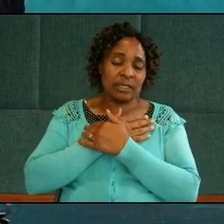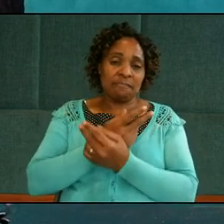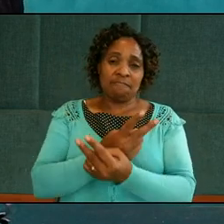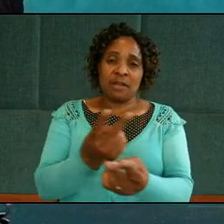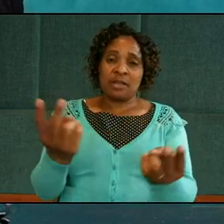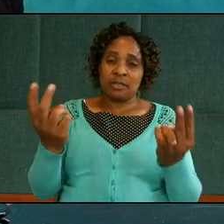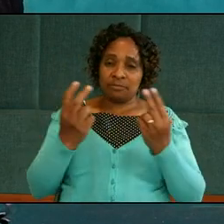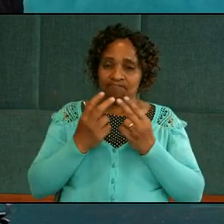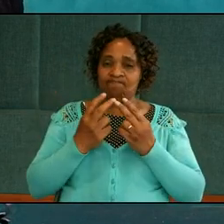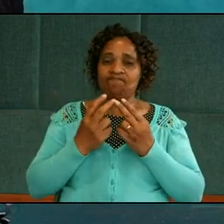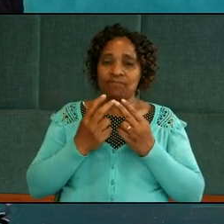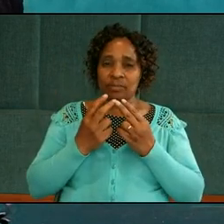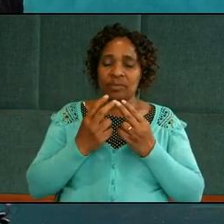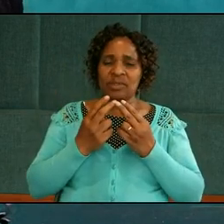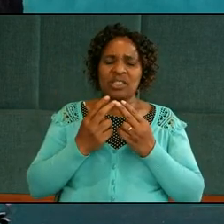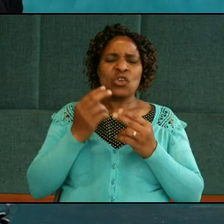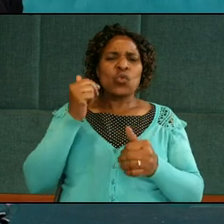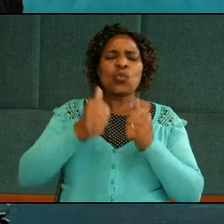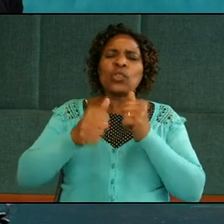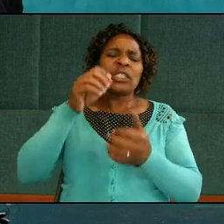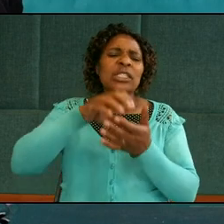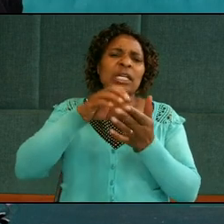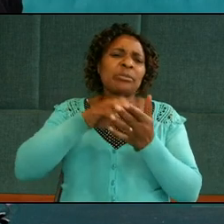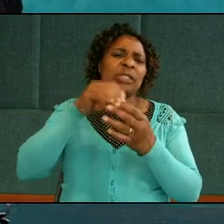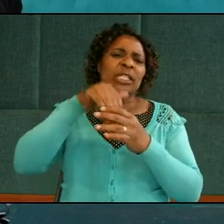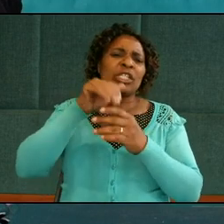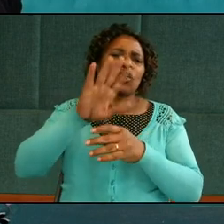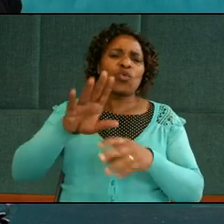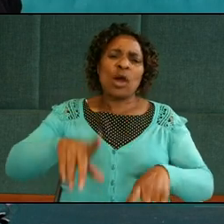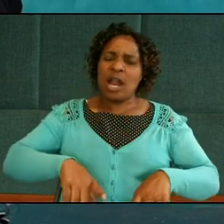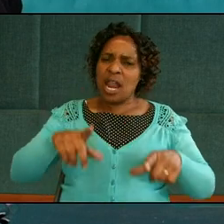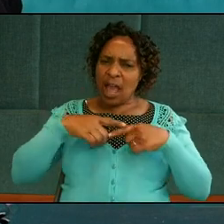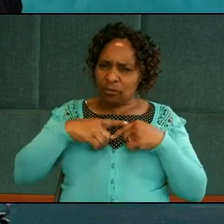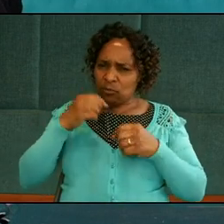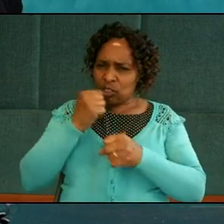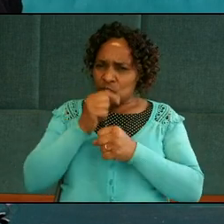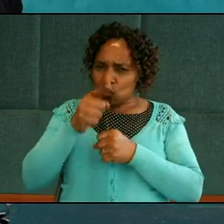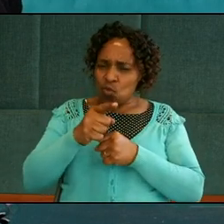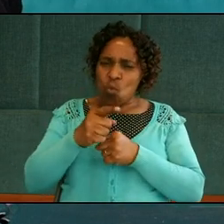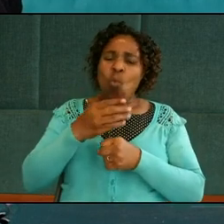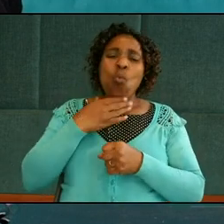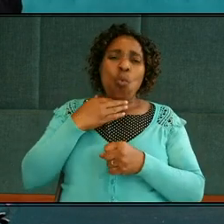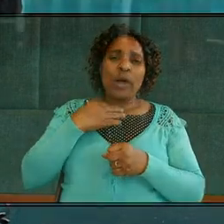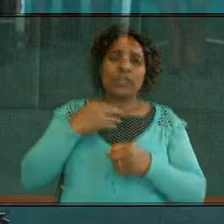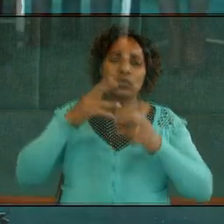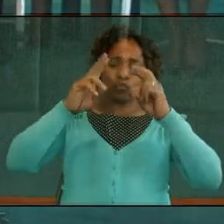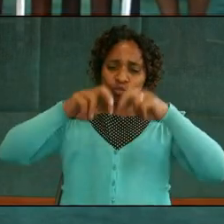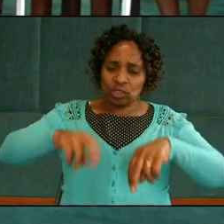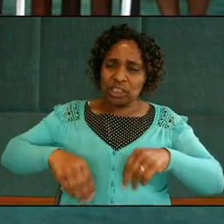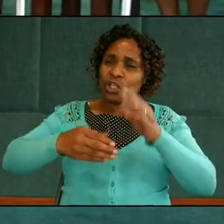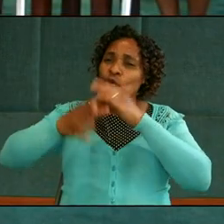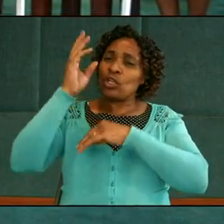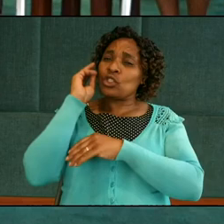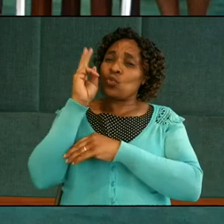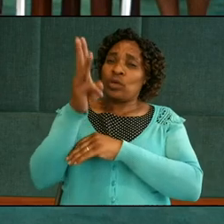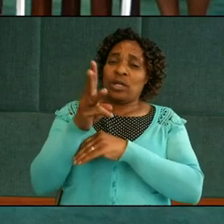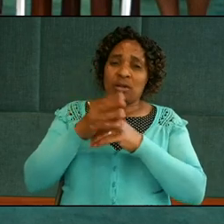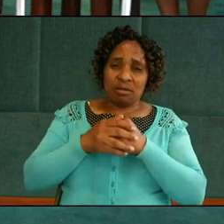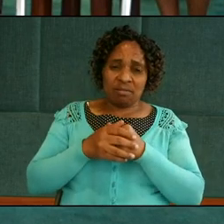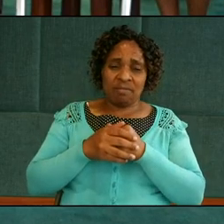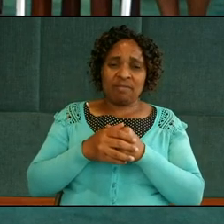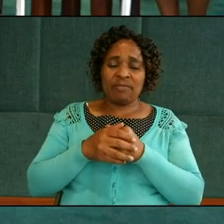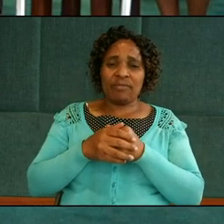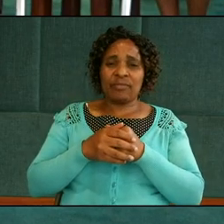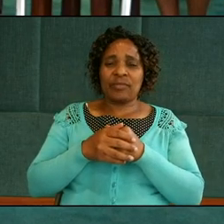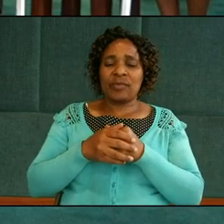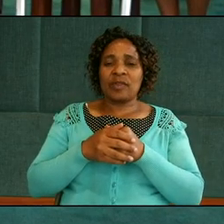panelists, in which circumstances in your life did you want to seek God's will?